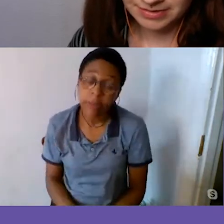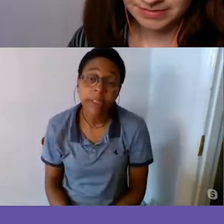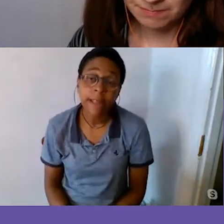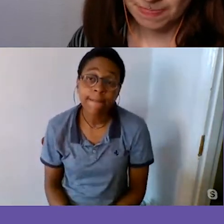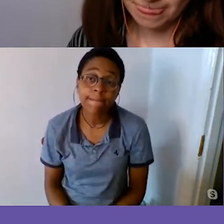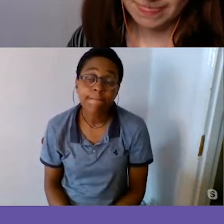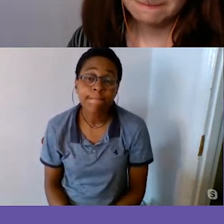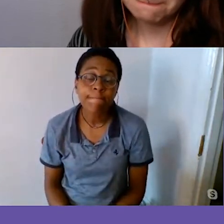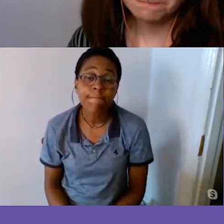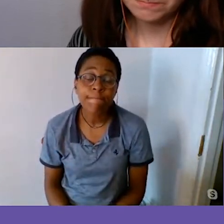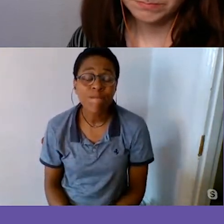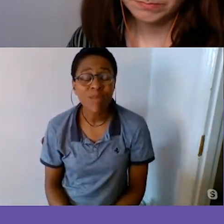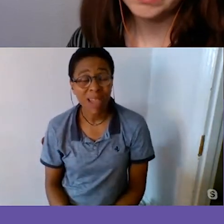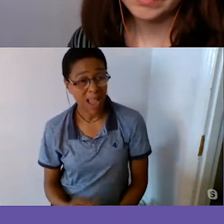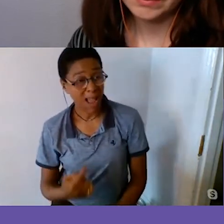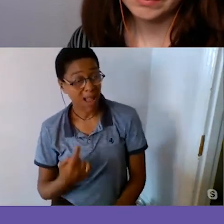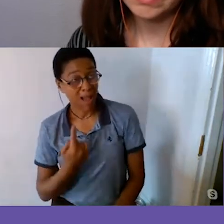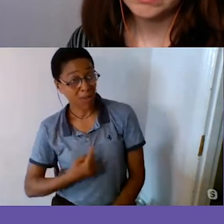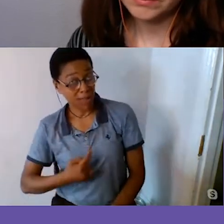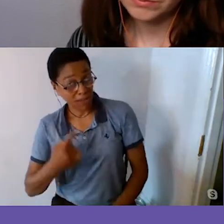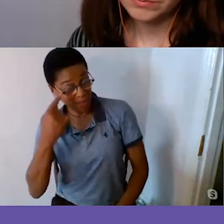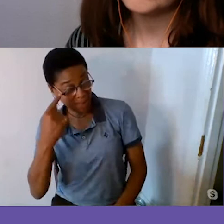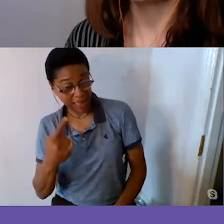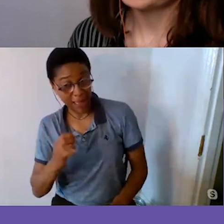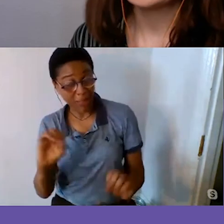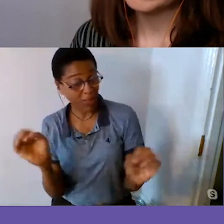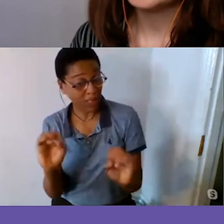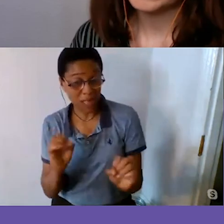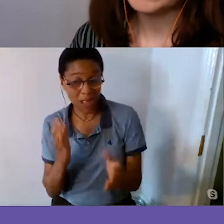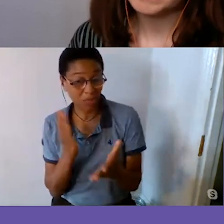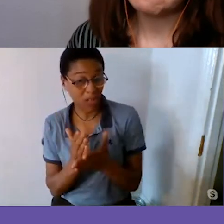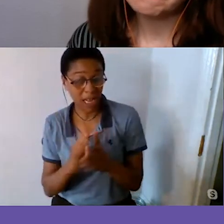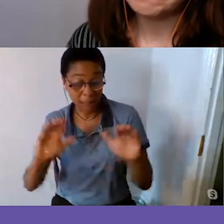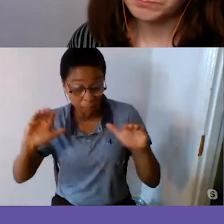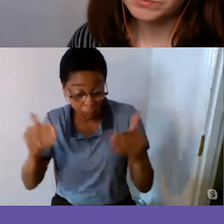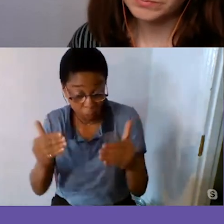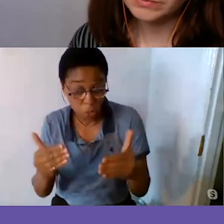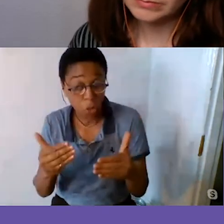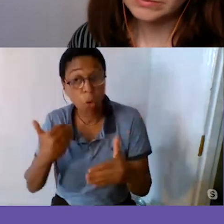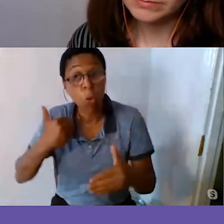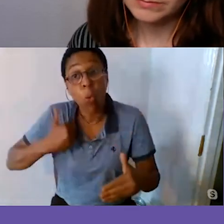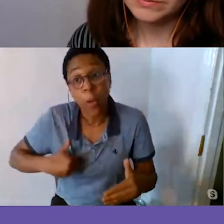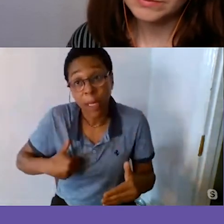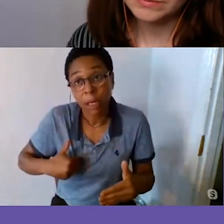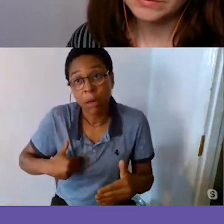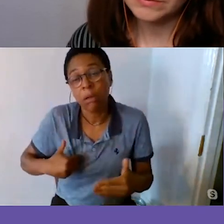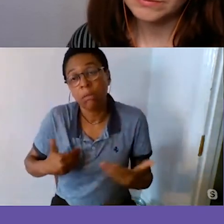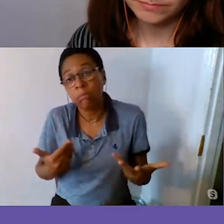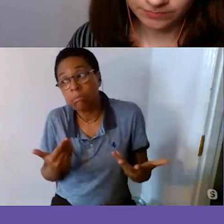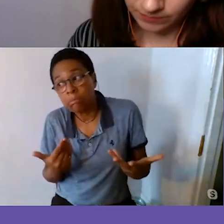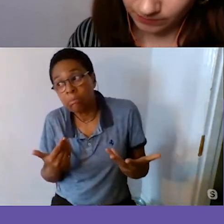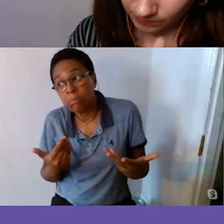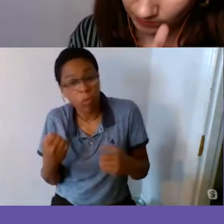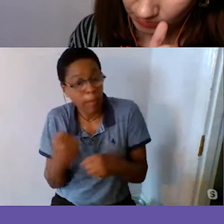As far as I'm aware, there's still no other platform dedicated to women's filmmaking from the region, or women identifying filmmaking.